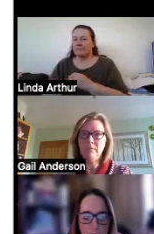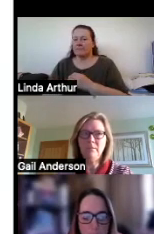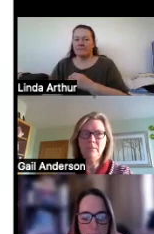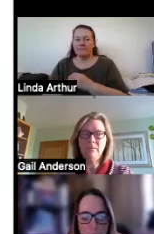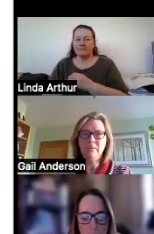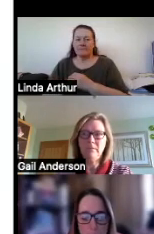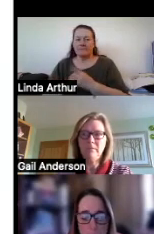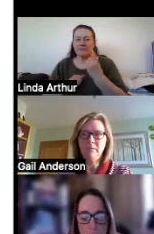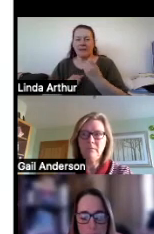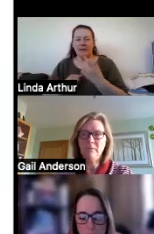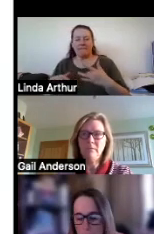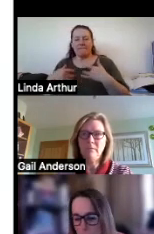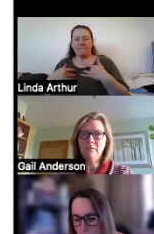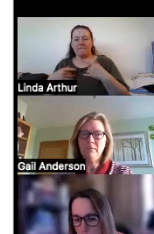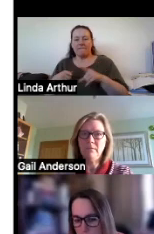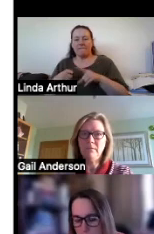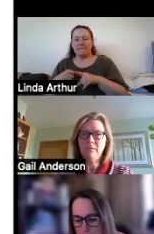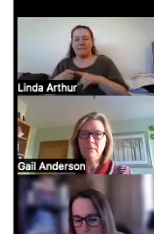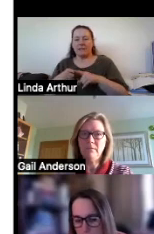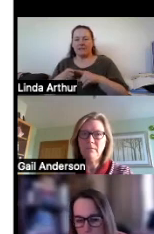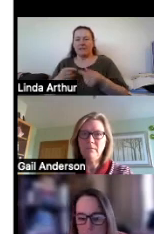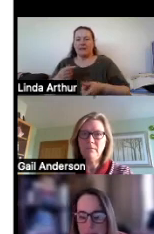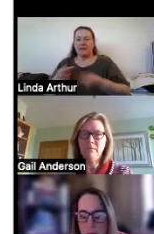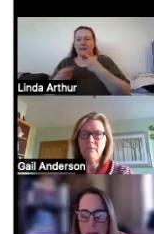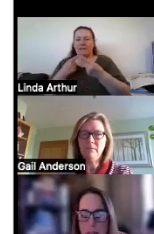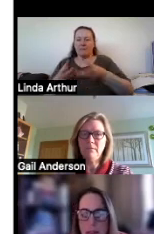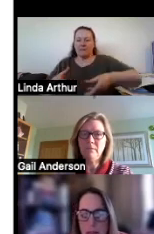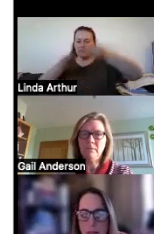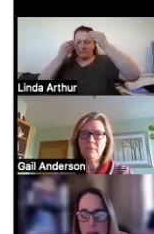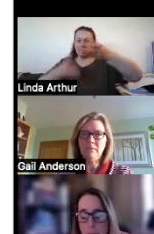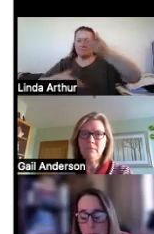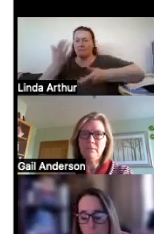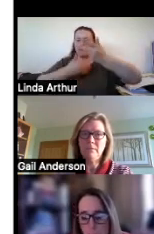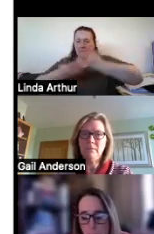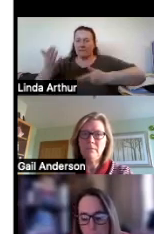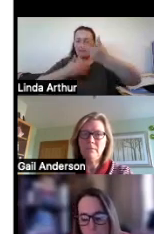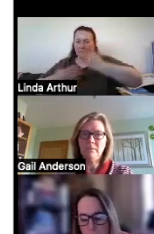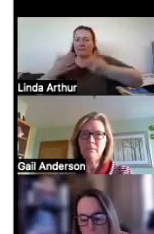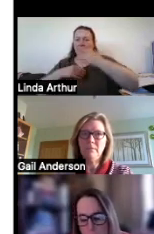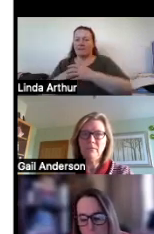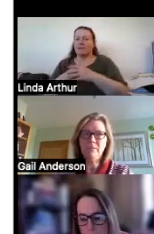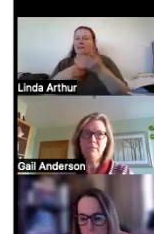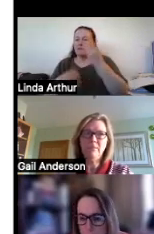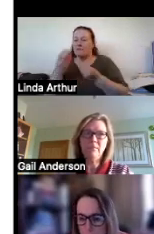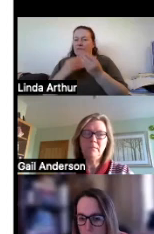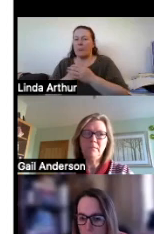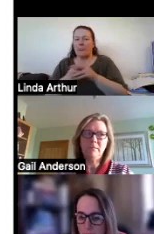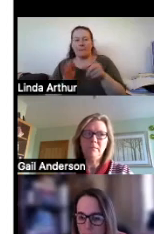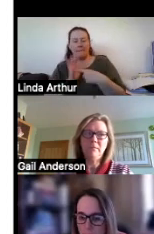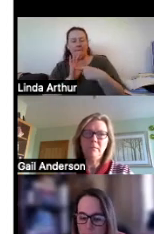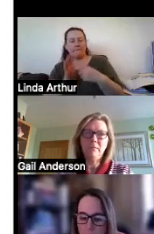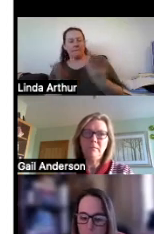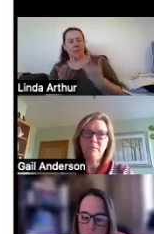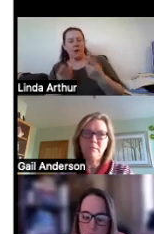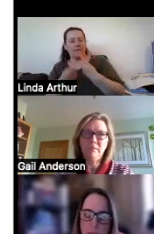It can feel a wee bit like information overload sometimes at those antenatal appointments, and it's something that we are aware of. So sometimes we signpost you to where you can find